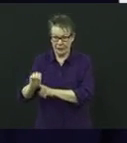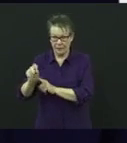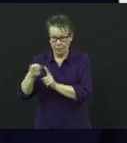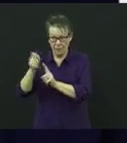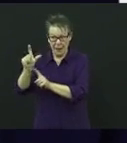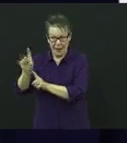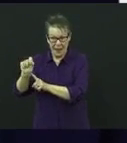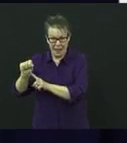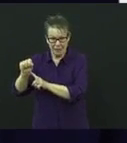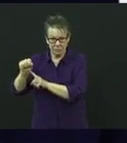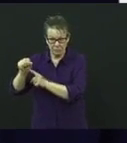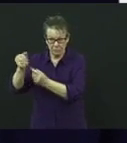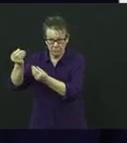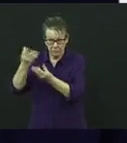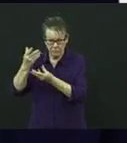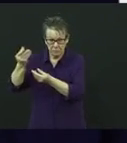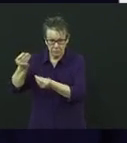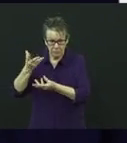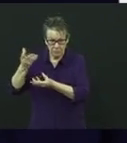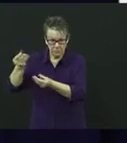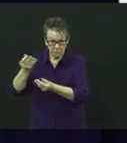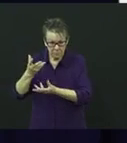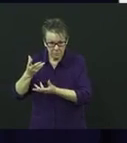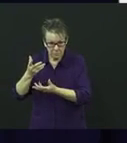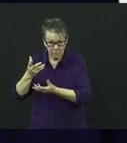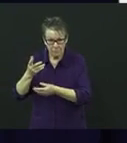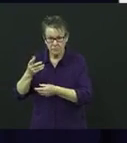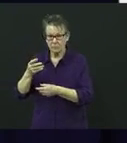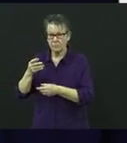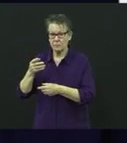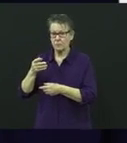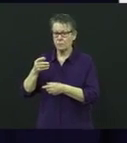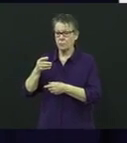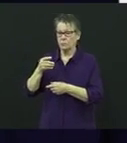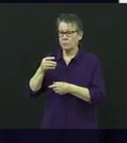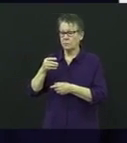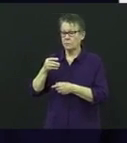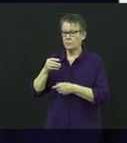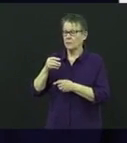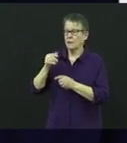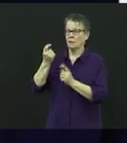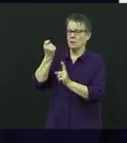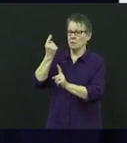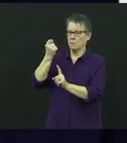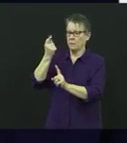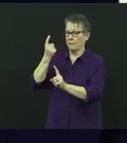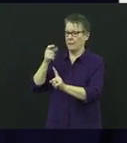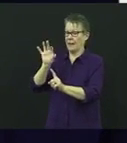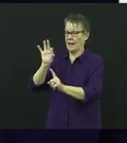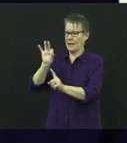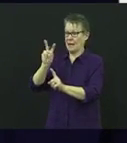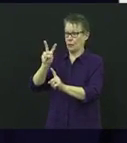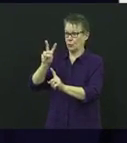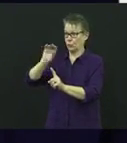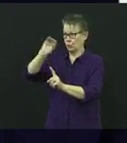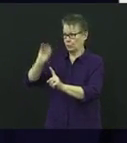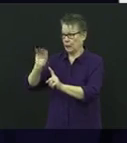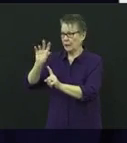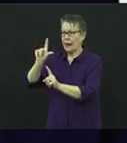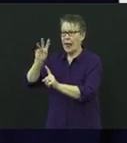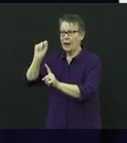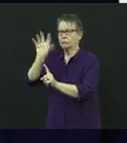don't have a direct link. But 92% as of this morning is pretty high. And the hospital question was? How